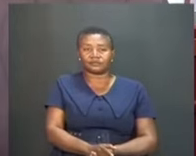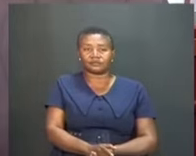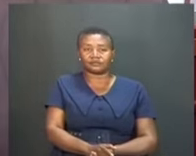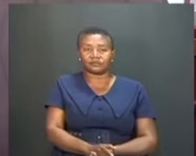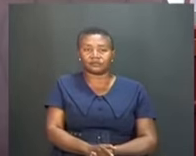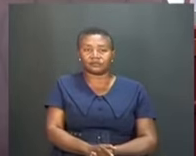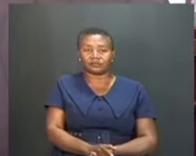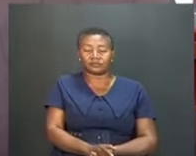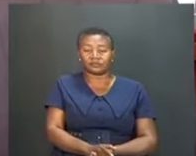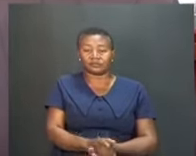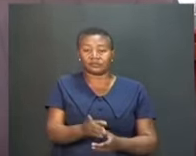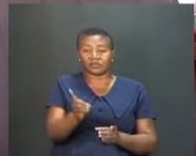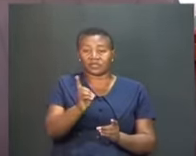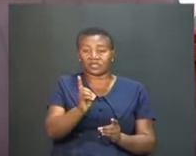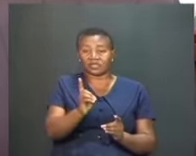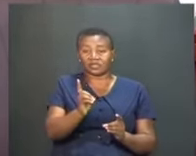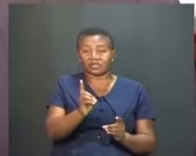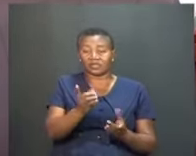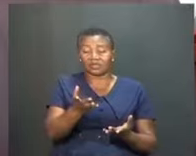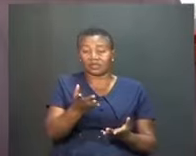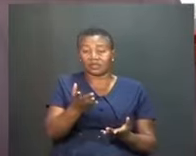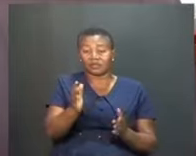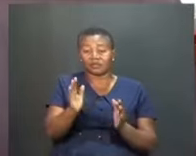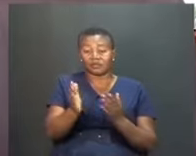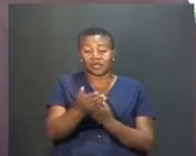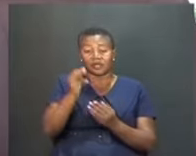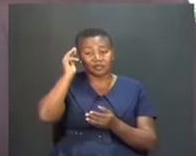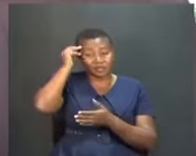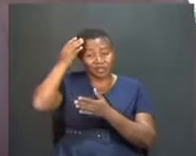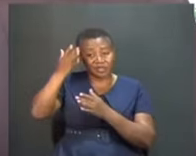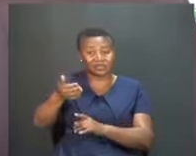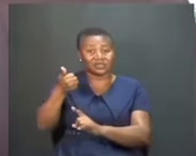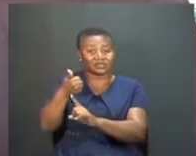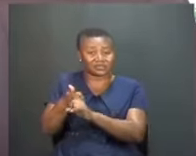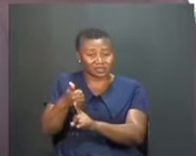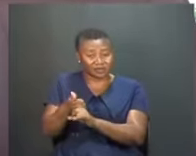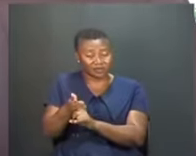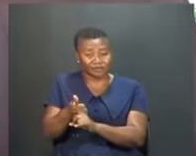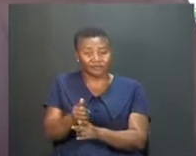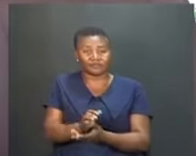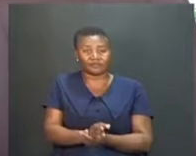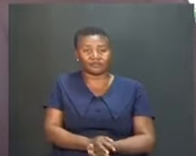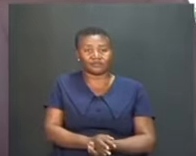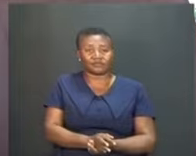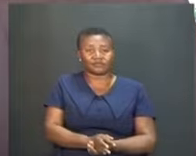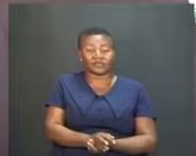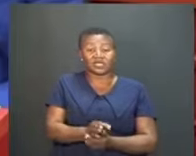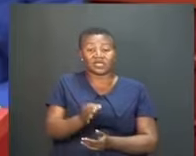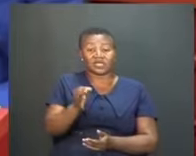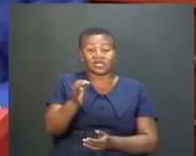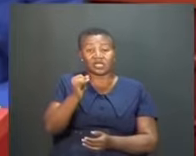done, fortunately, by the minister himself. So, if it pleases the chair,